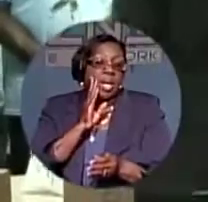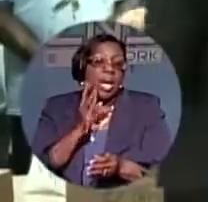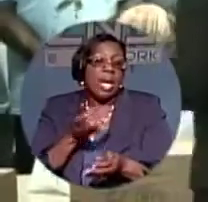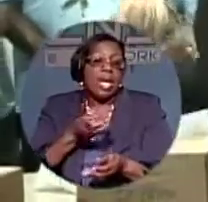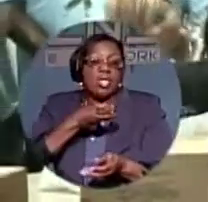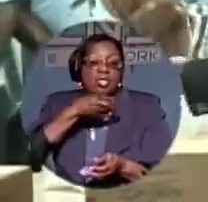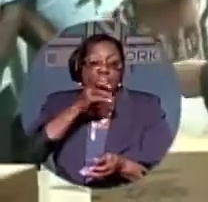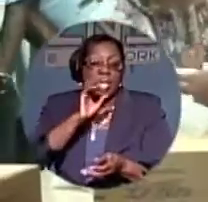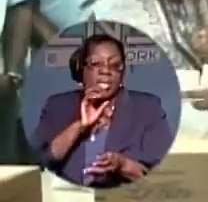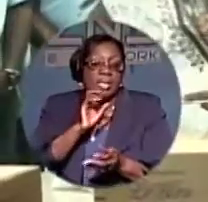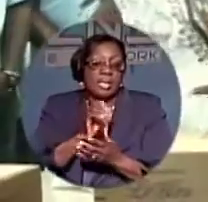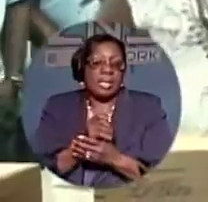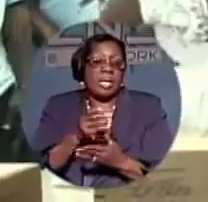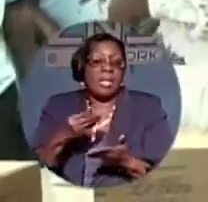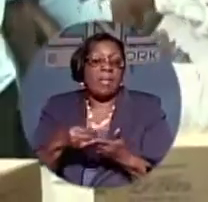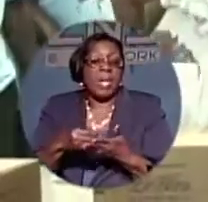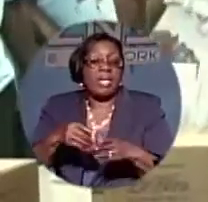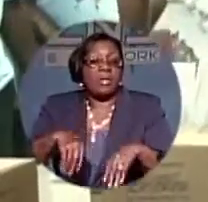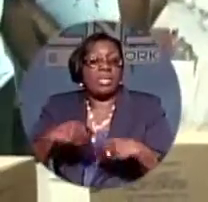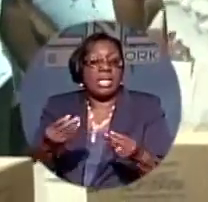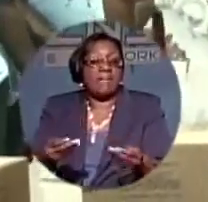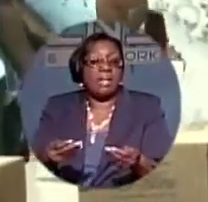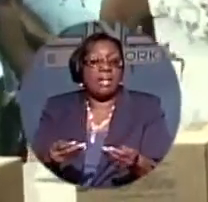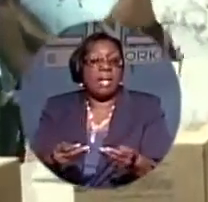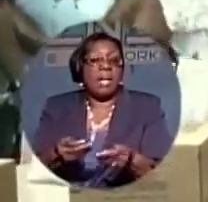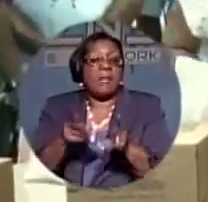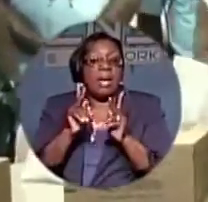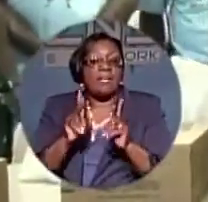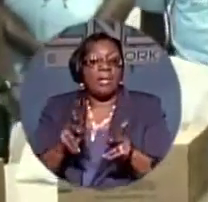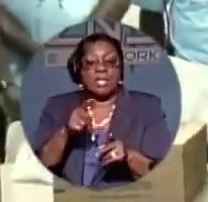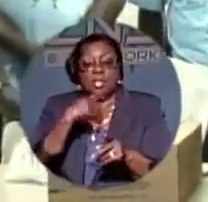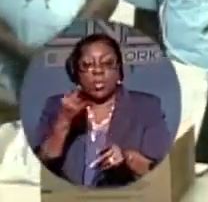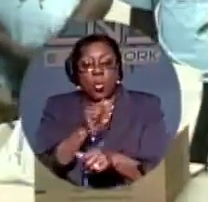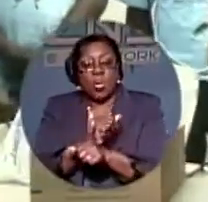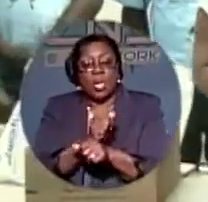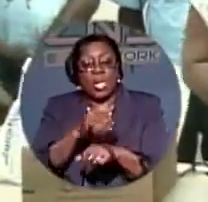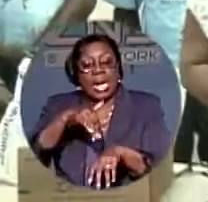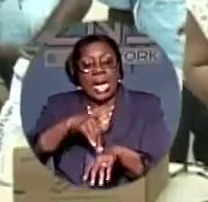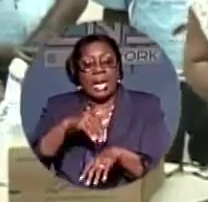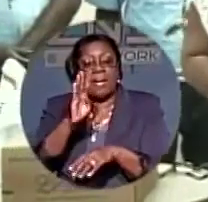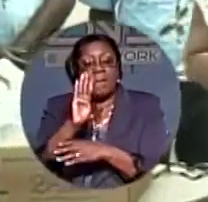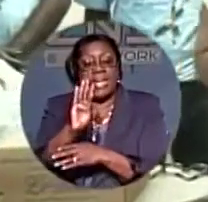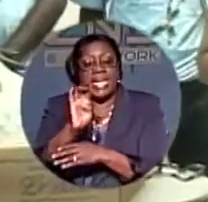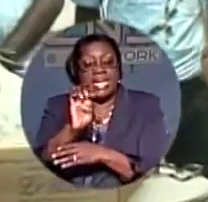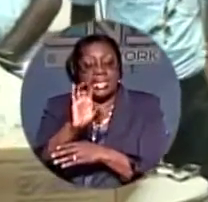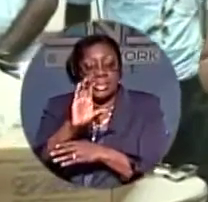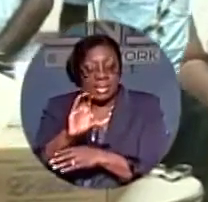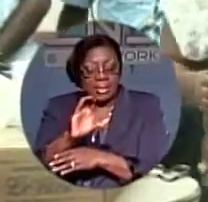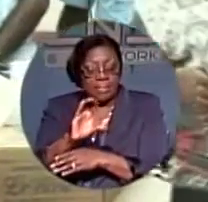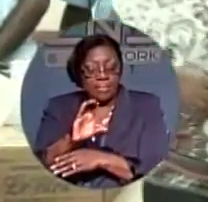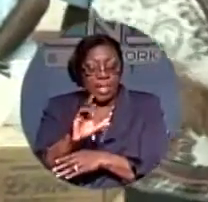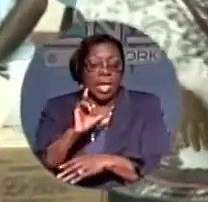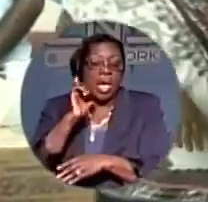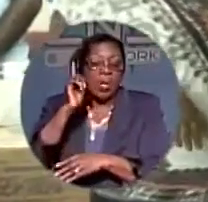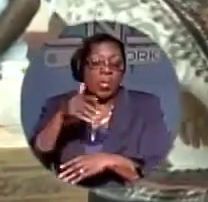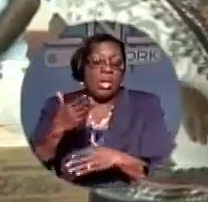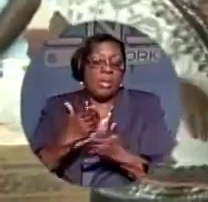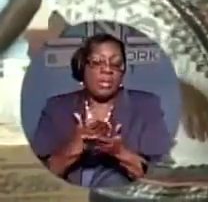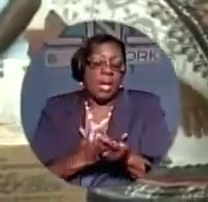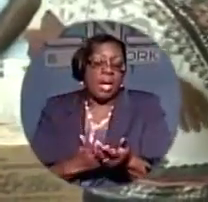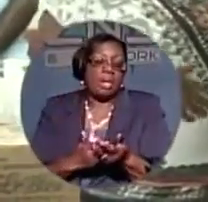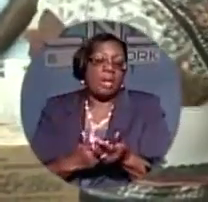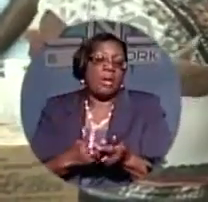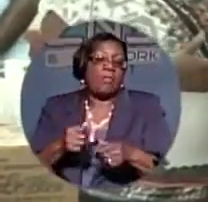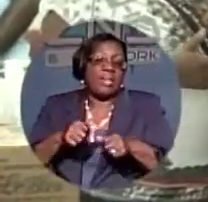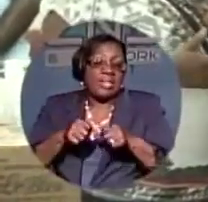Williams says the money was donated by BEC's customer services and credit and collections departments and will be part of an ongoing